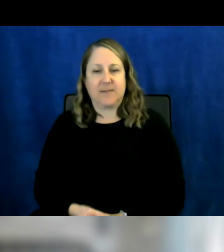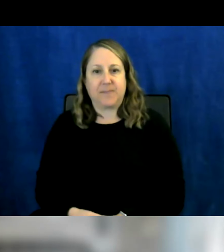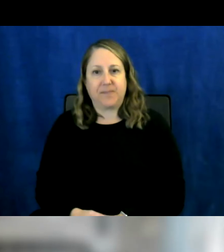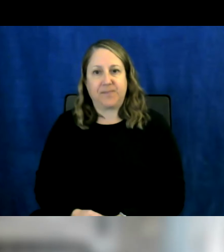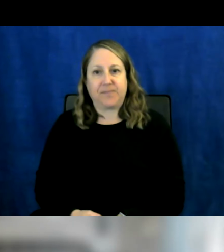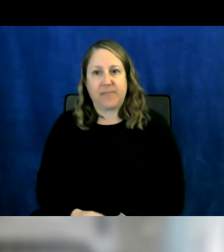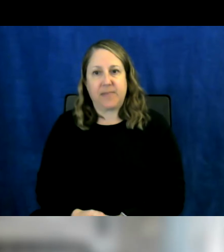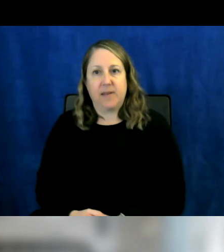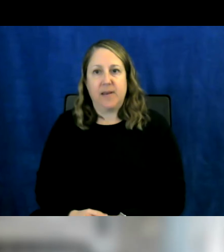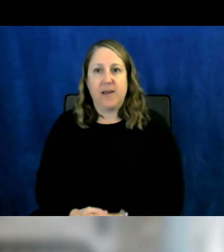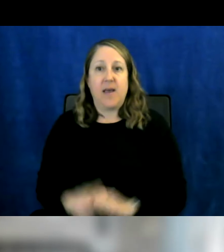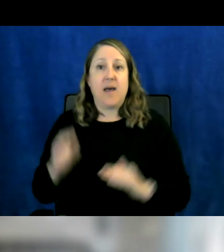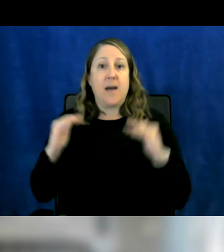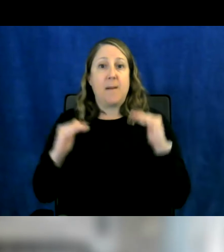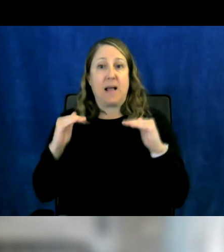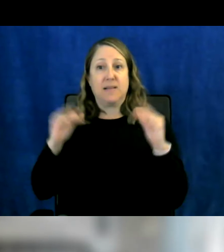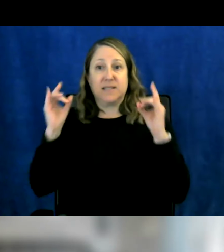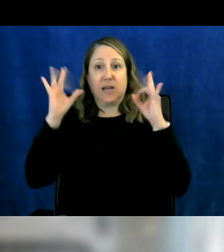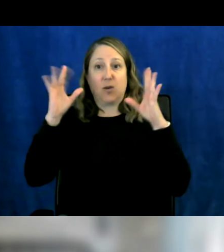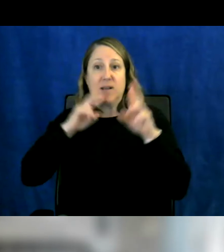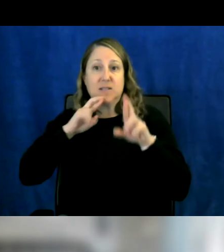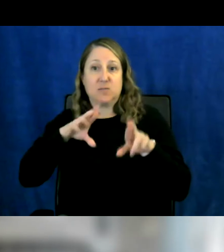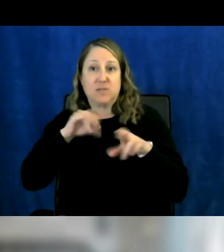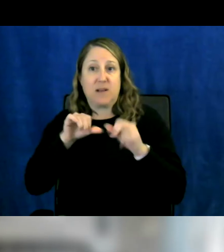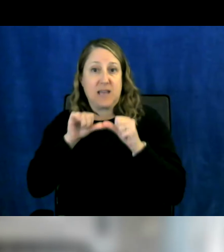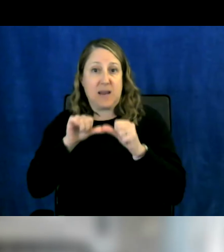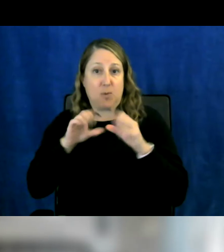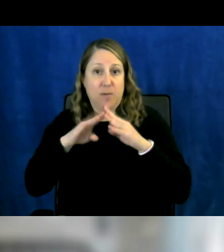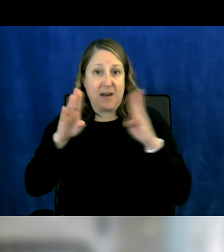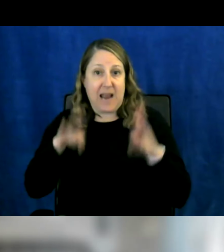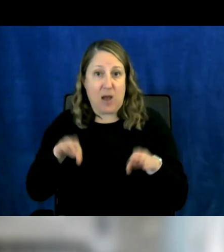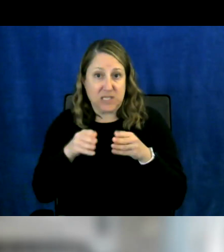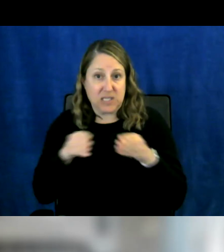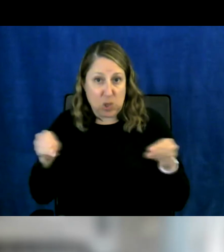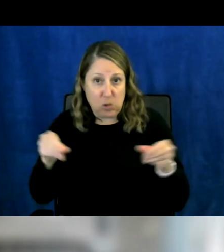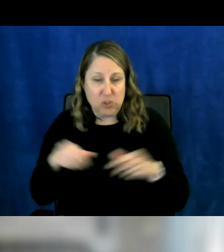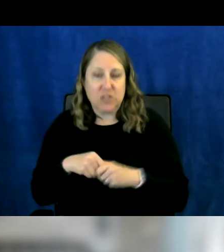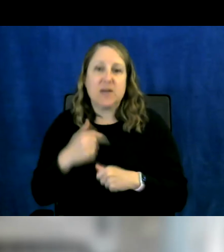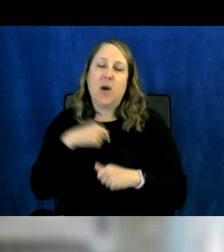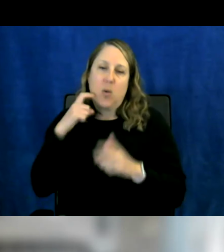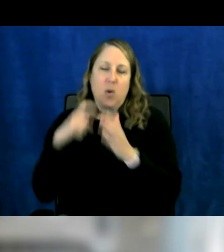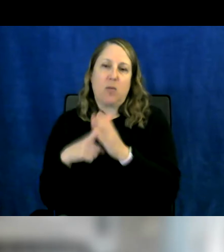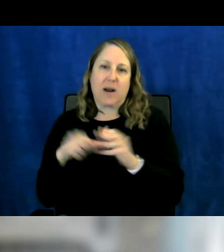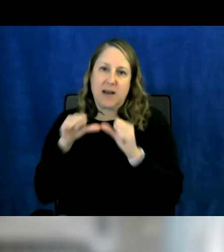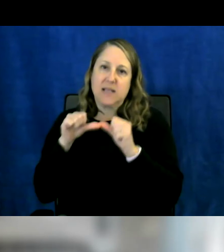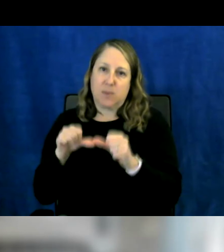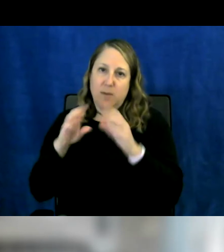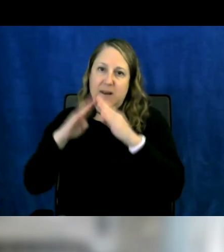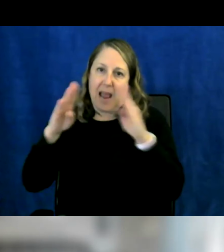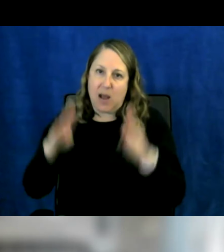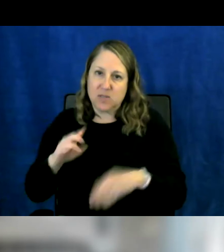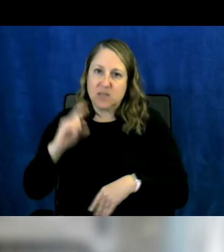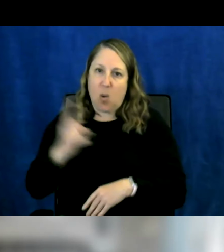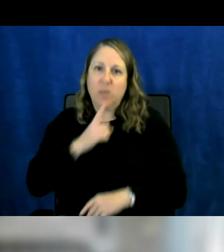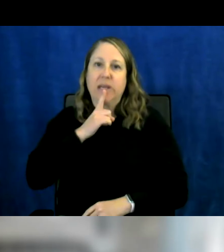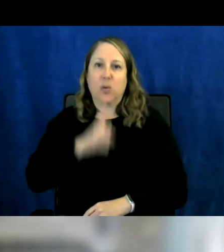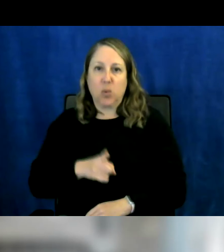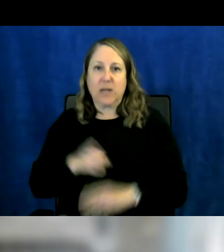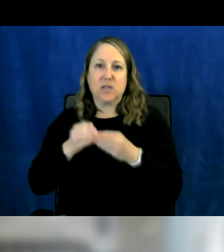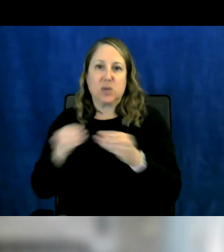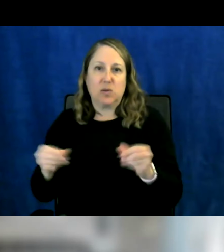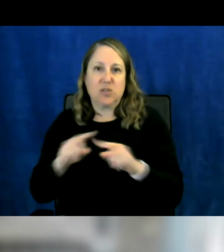Balancing crisis response and permanent housing solutions. While we recognize permanent housing is the only true solution to homelessness, the